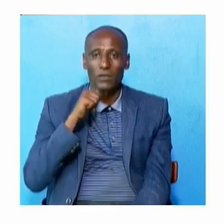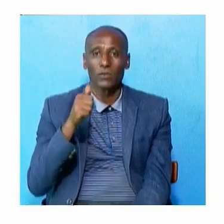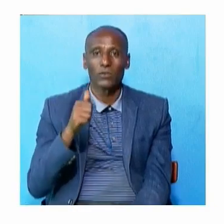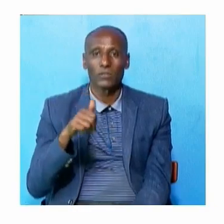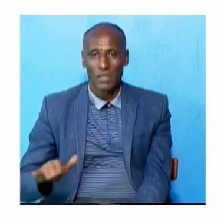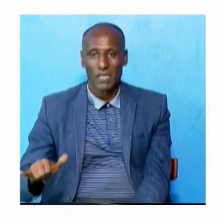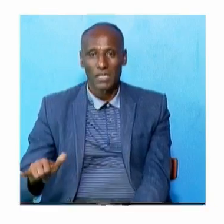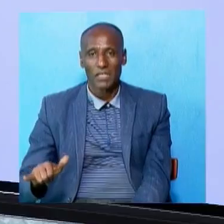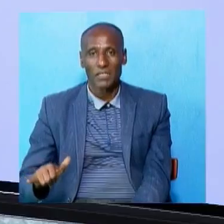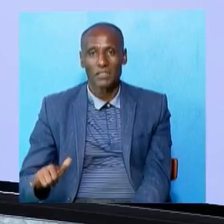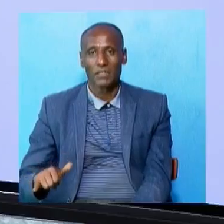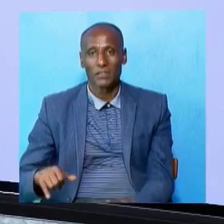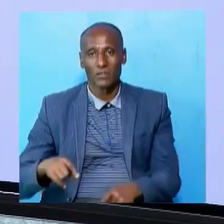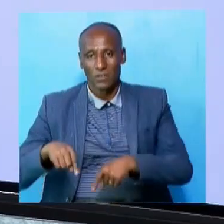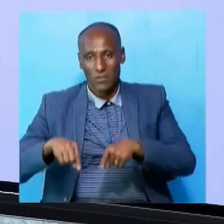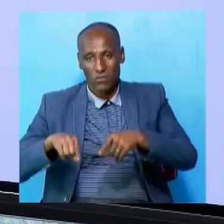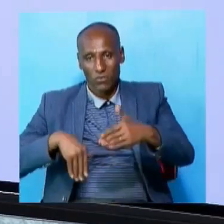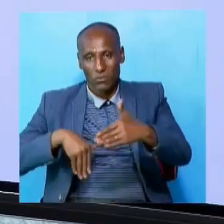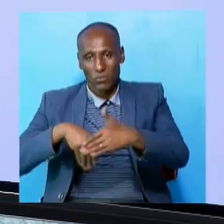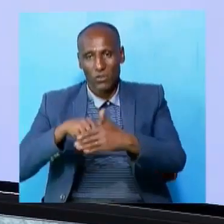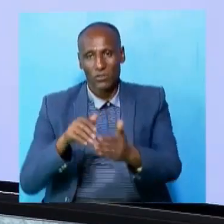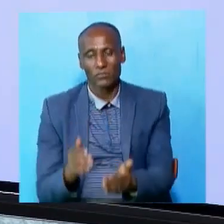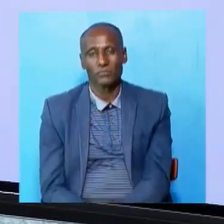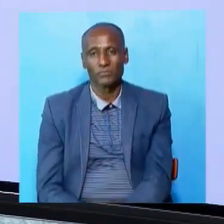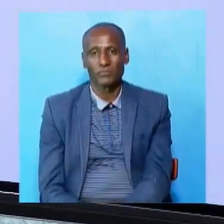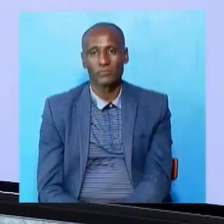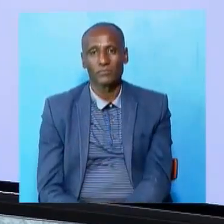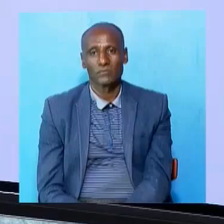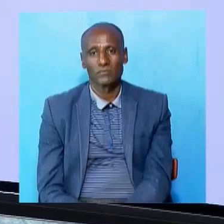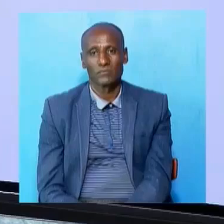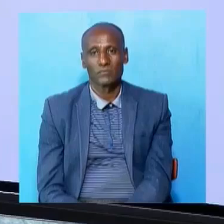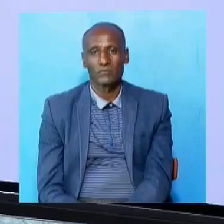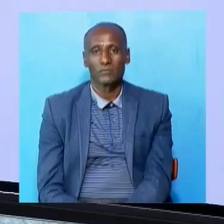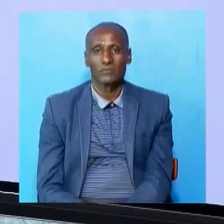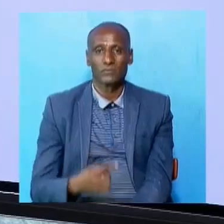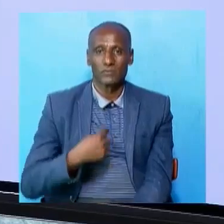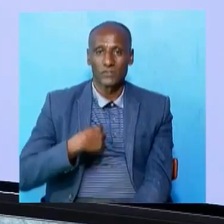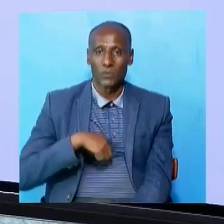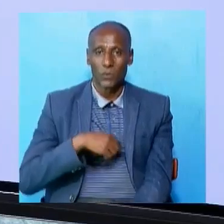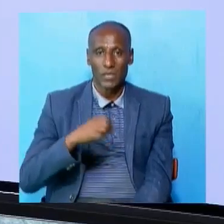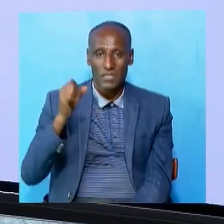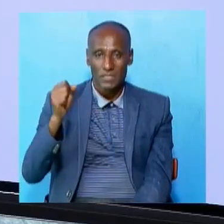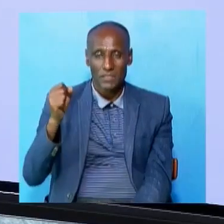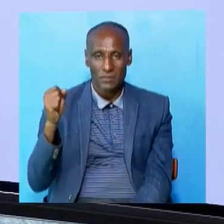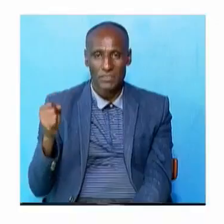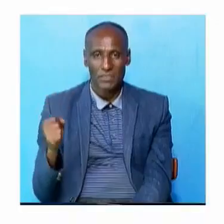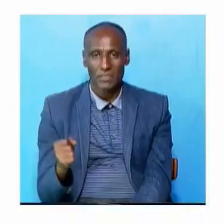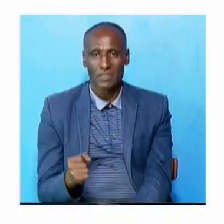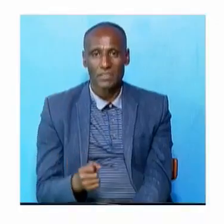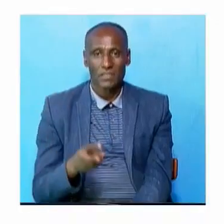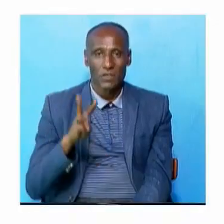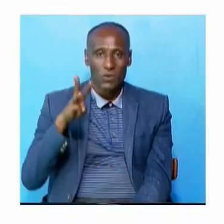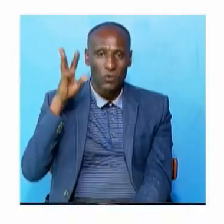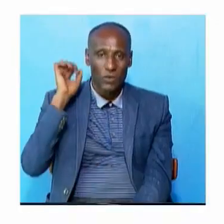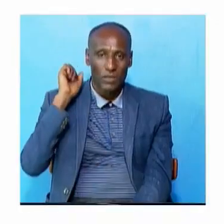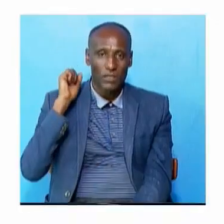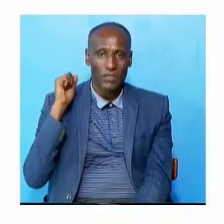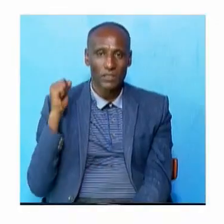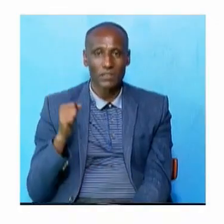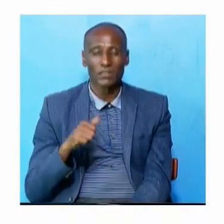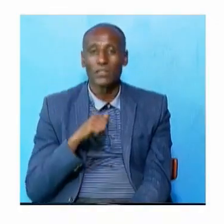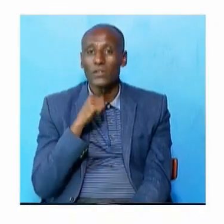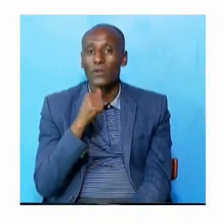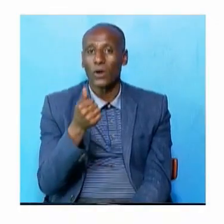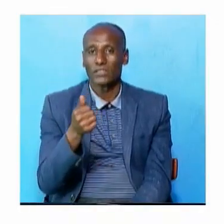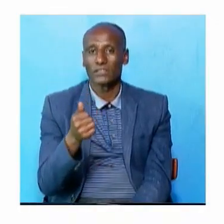We were not playing football. What do we have here? We, our subject, then were, and then